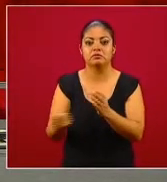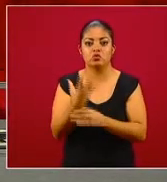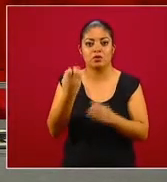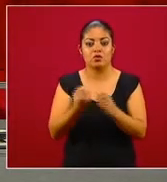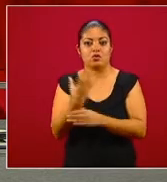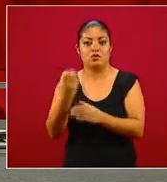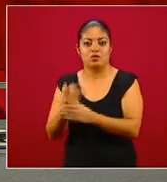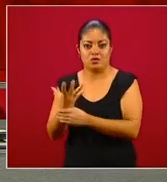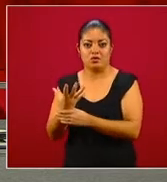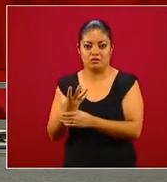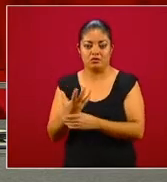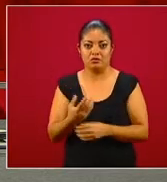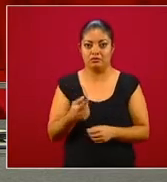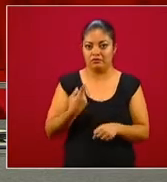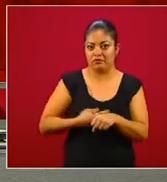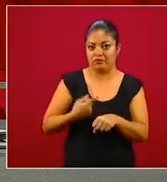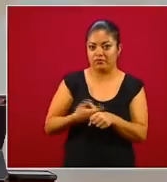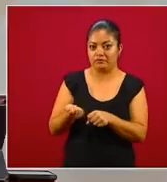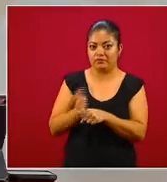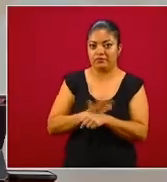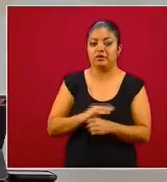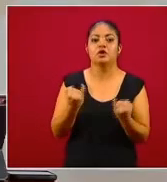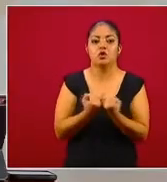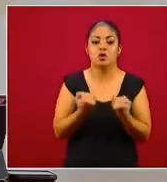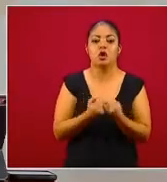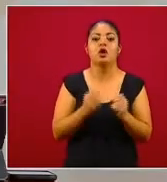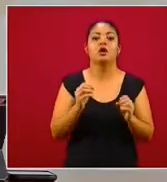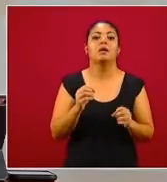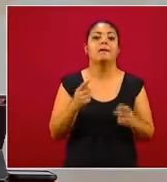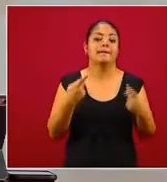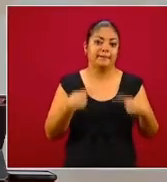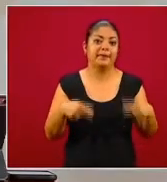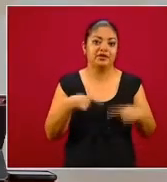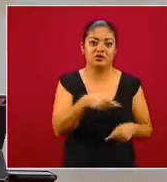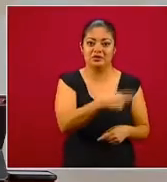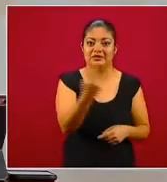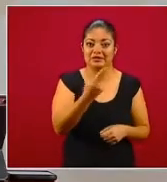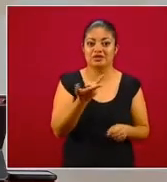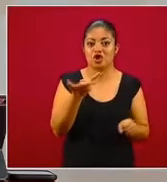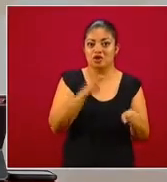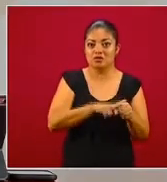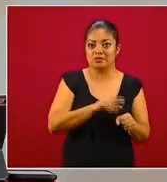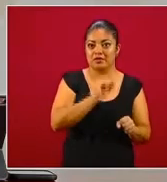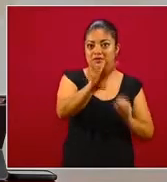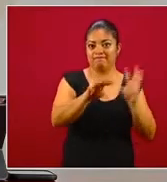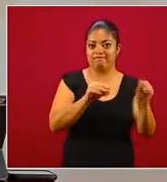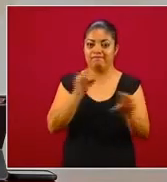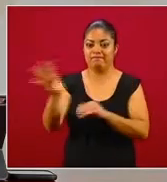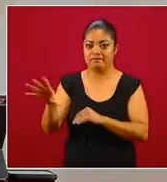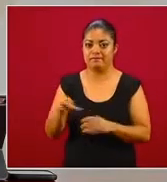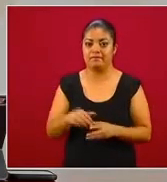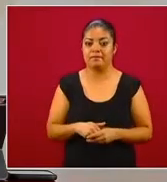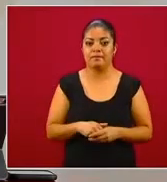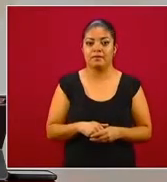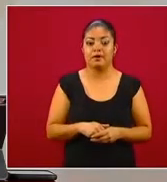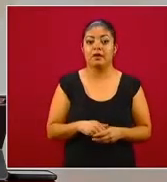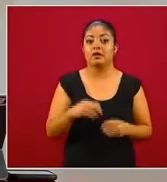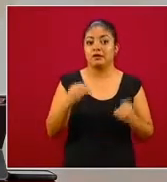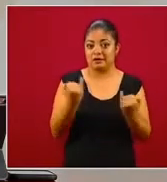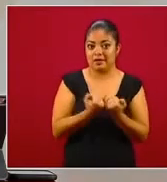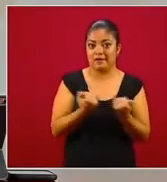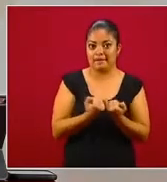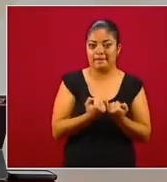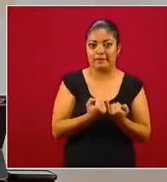rate. y We're at the highest consecuentemente presentation de of casos new o de personas que cases of requieren people who need to be hospitalizarse hospitalized right now. y consecuentemente de So un